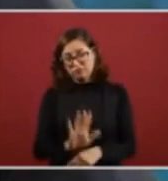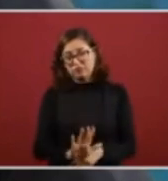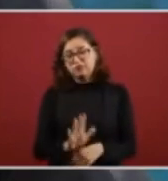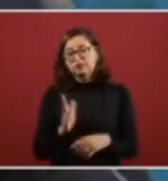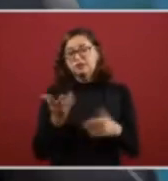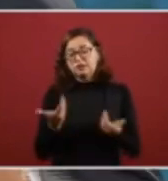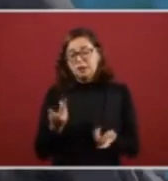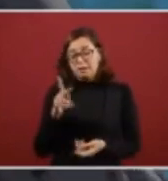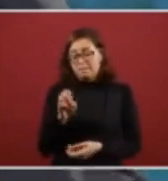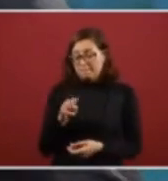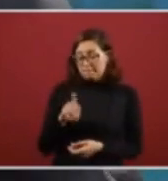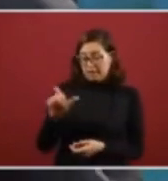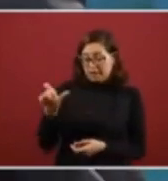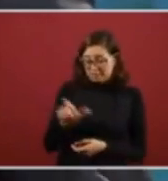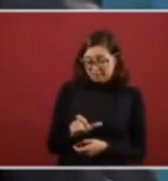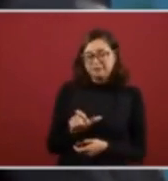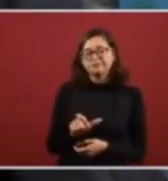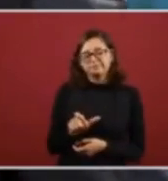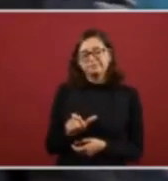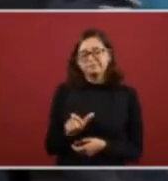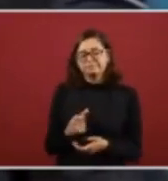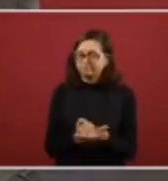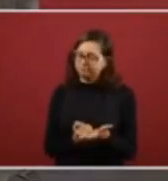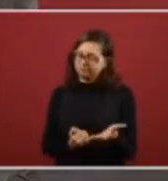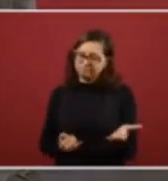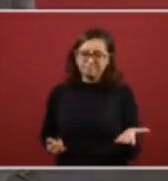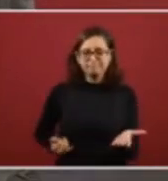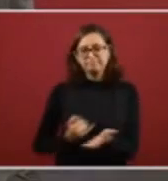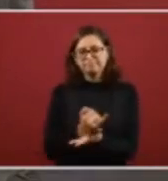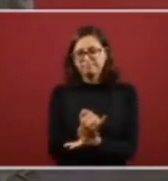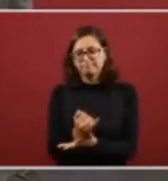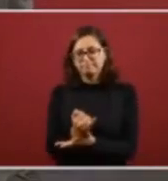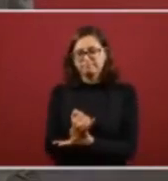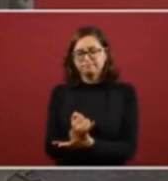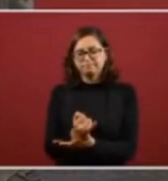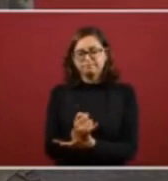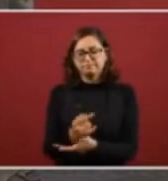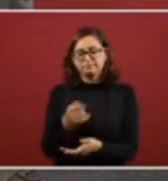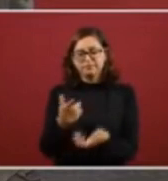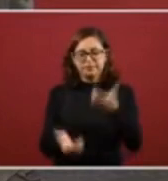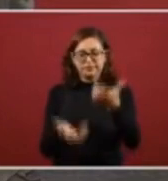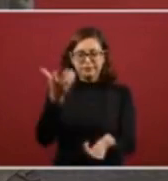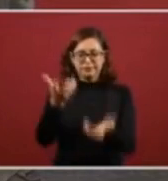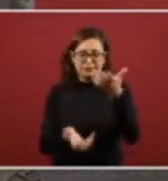And the personnel of Pemex started the fire to that